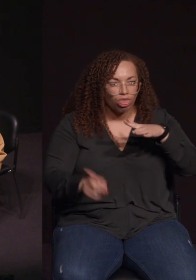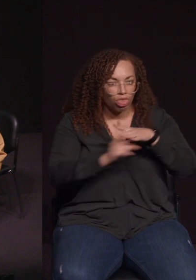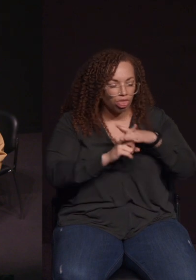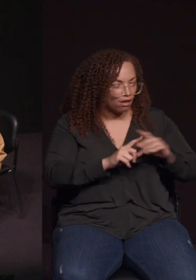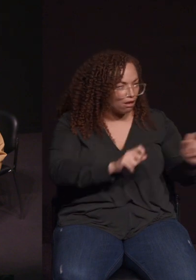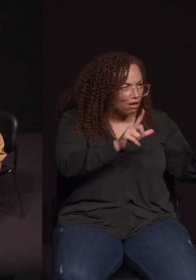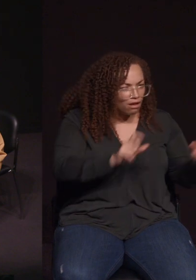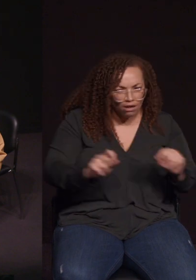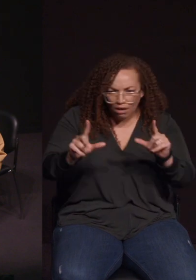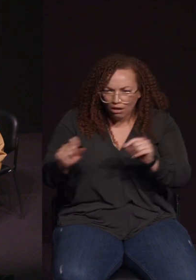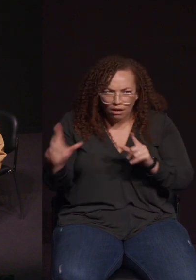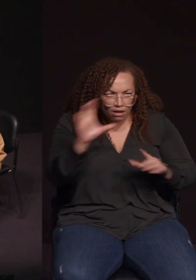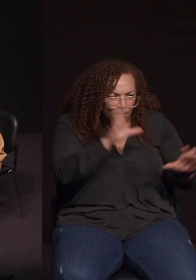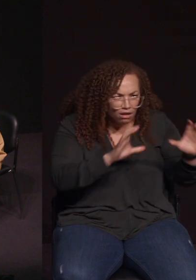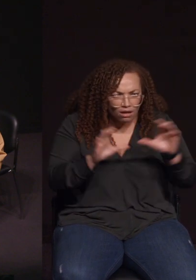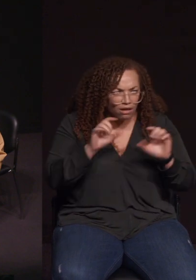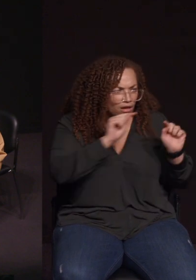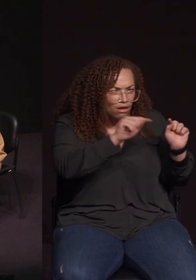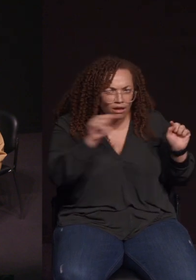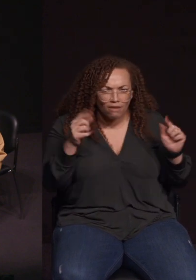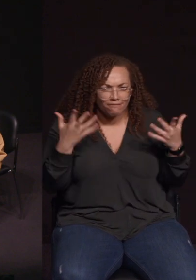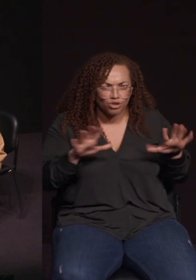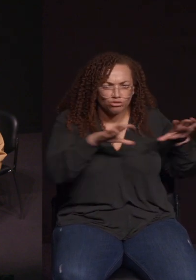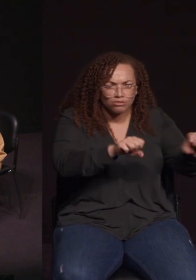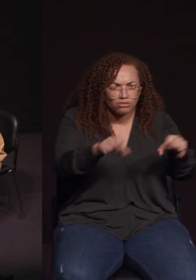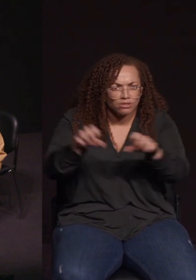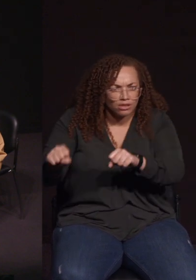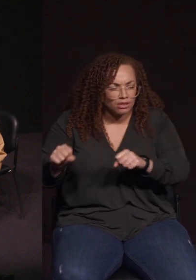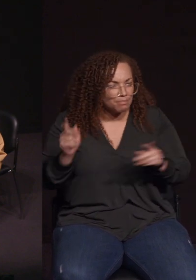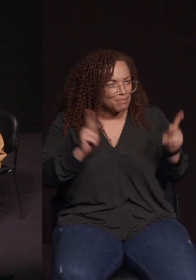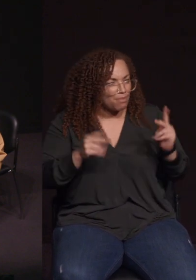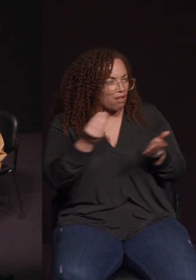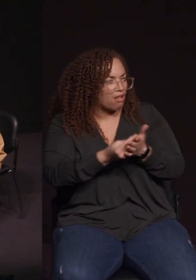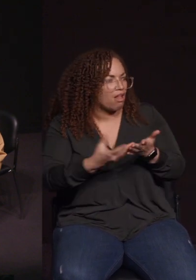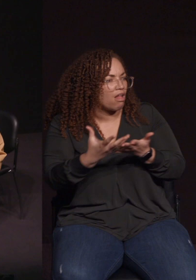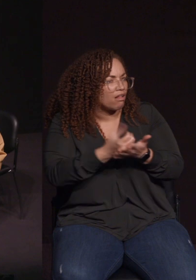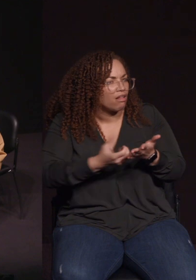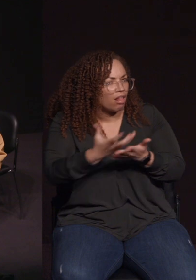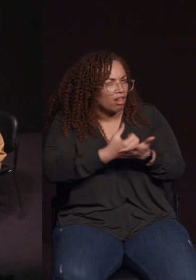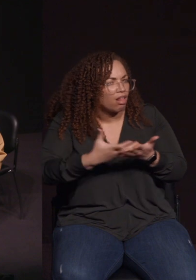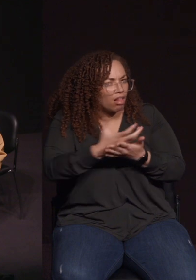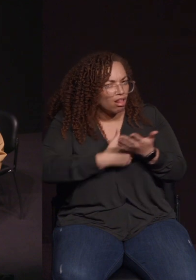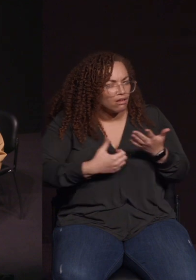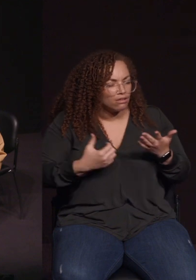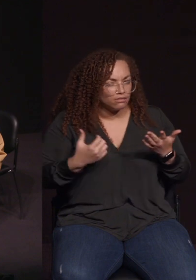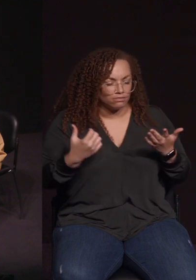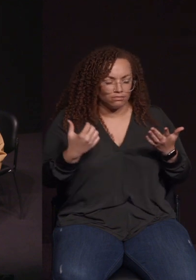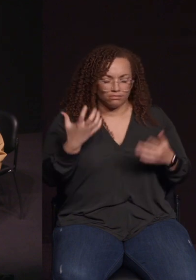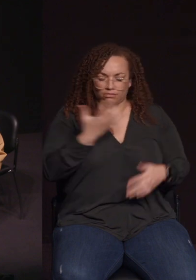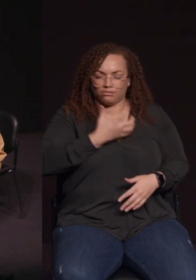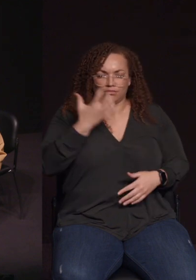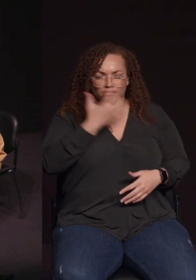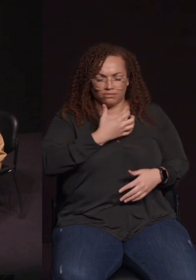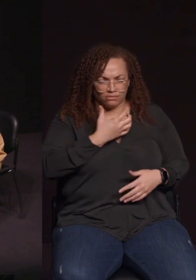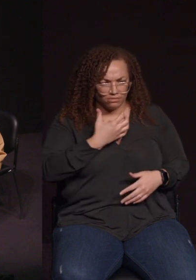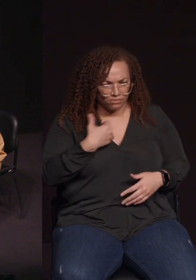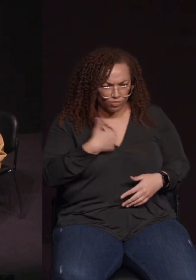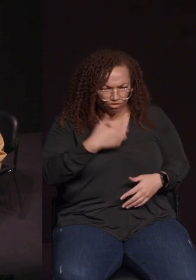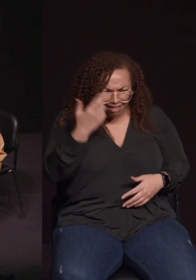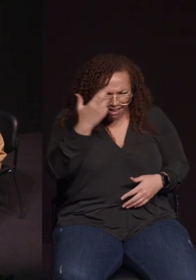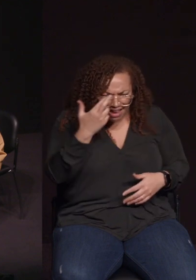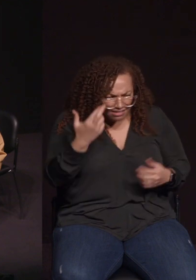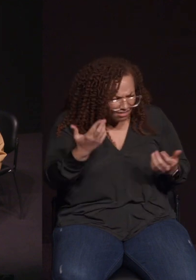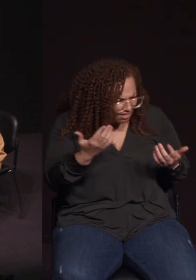And it had money, you know, people were getting money off these names and stuff like this. And we like, how did people even have time to